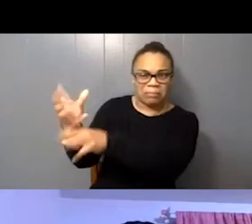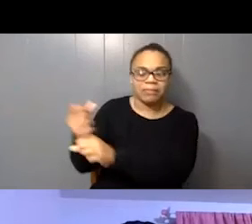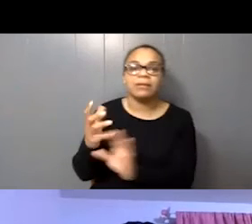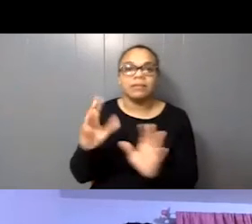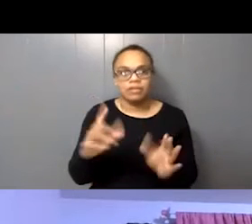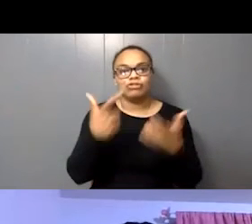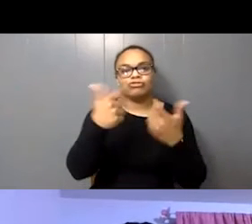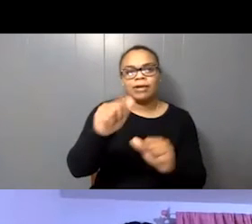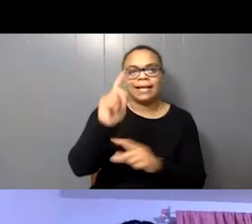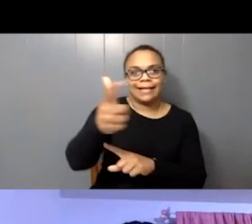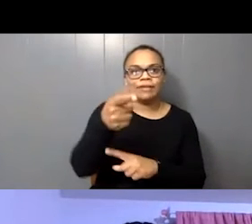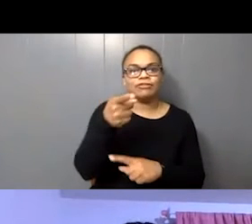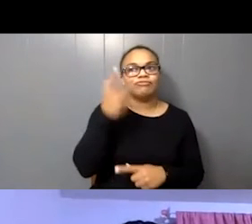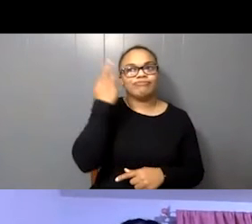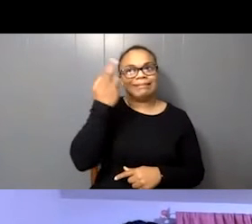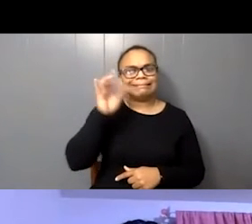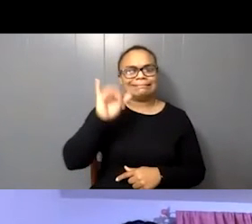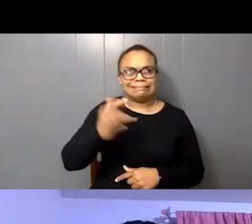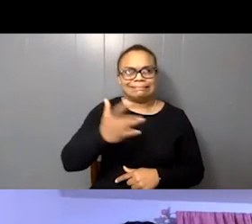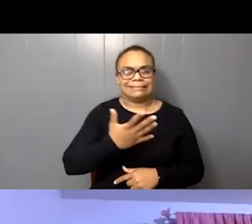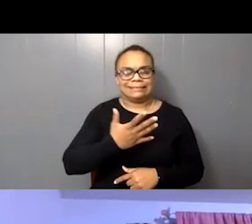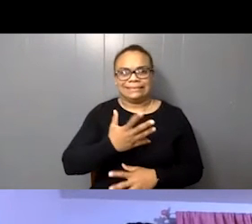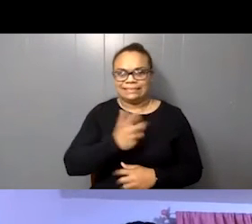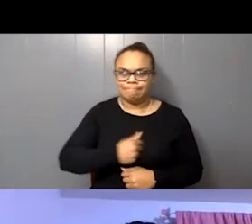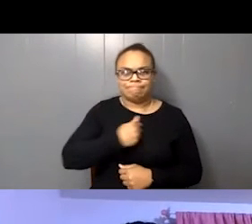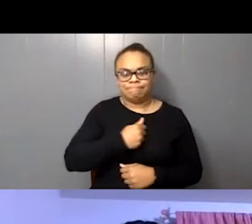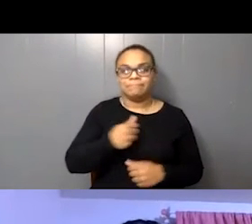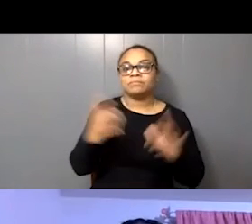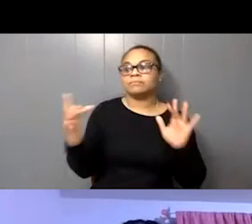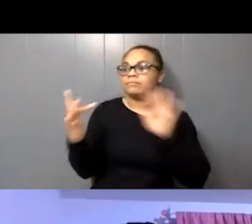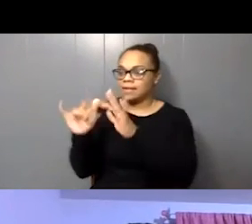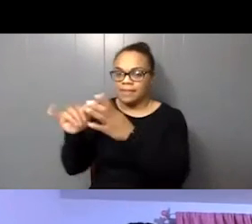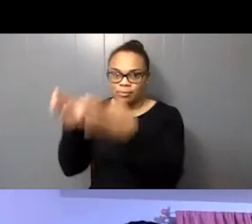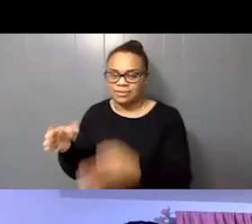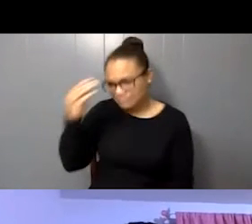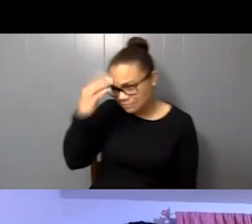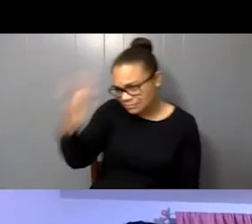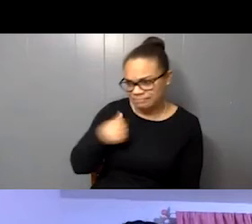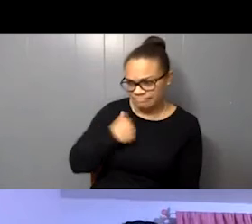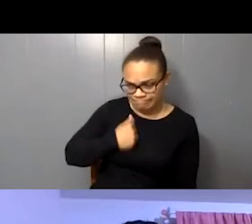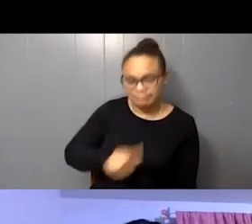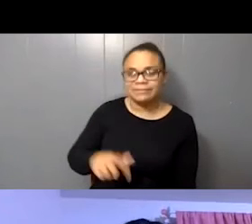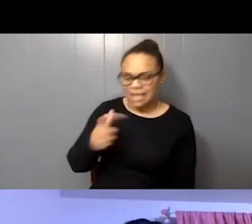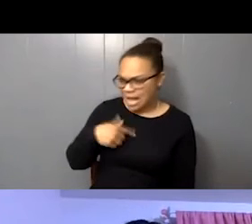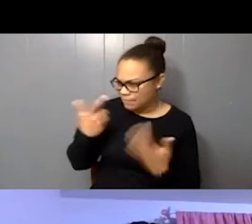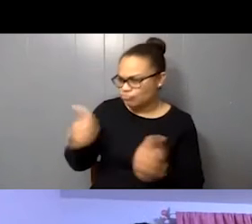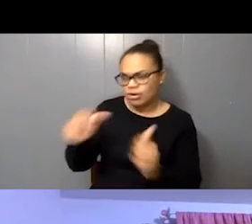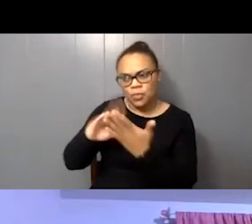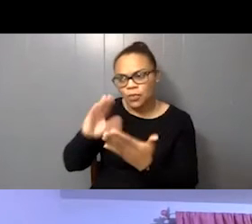them understand that you are trying to be better and you're learning how to become a better ally as they're learning to find themselves